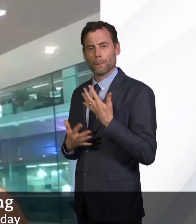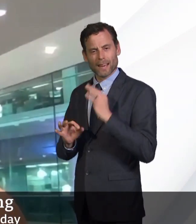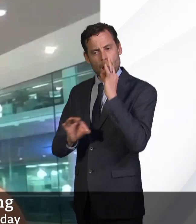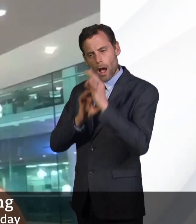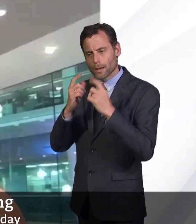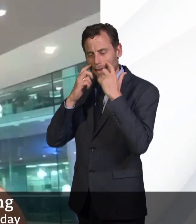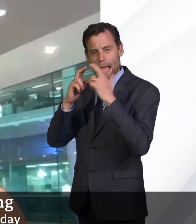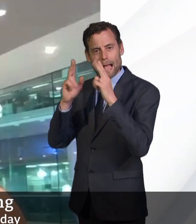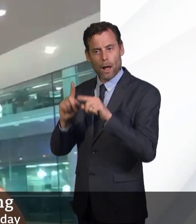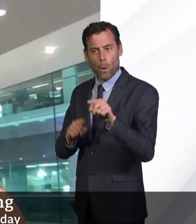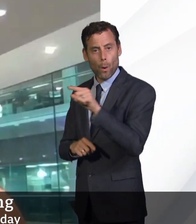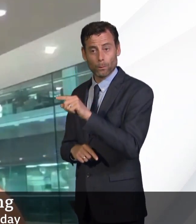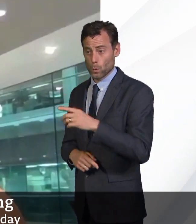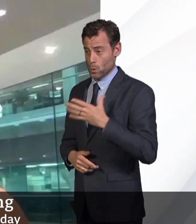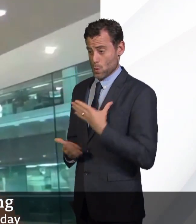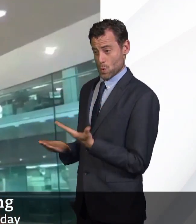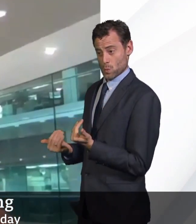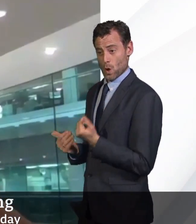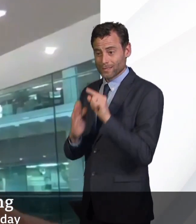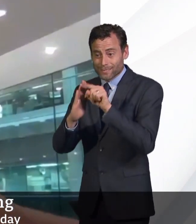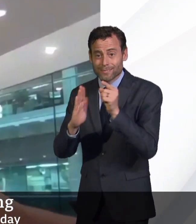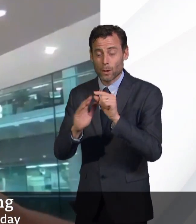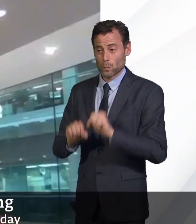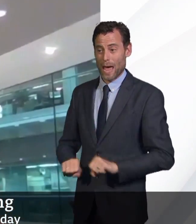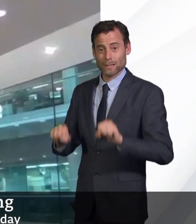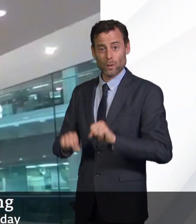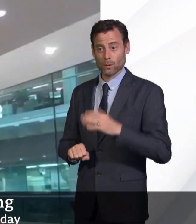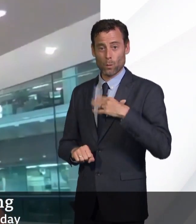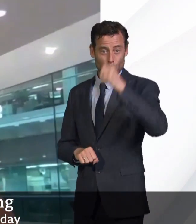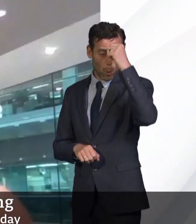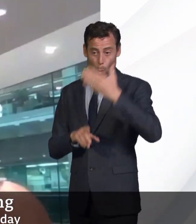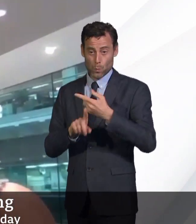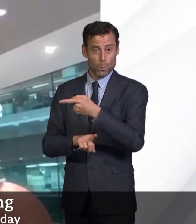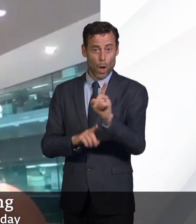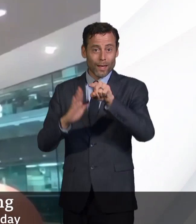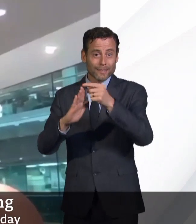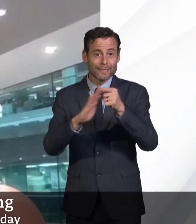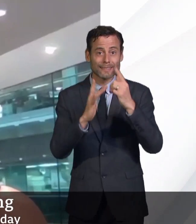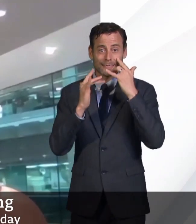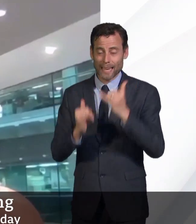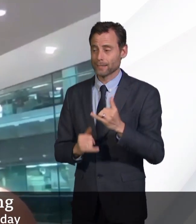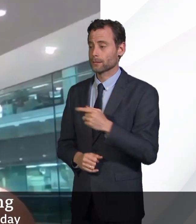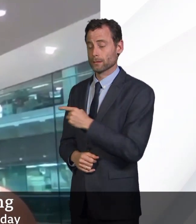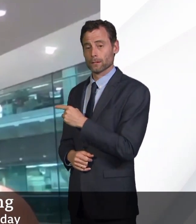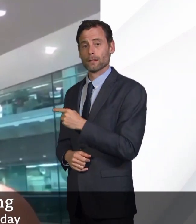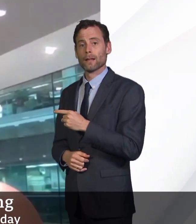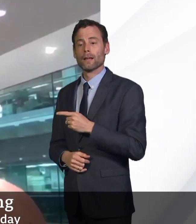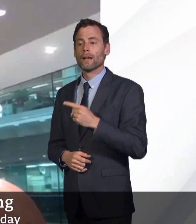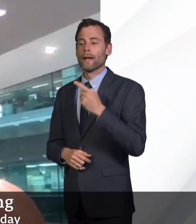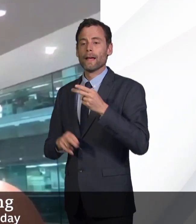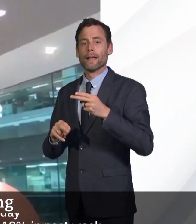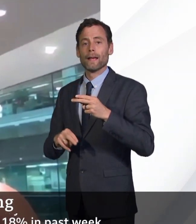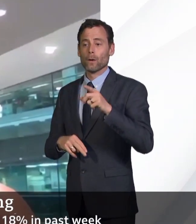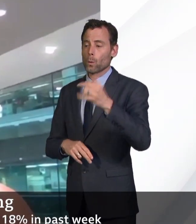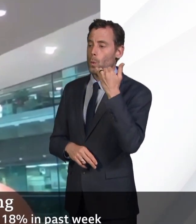homes today, still desperate for testing, particularly for their staff. They're being directed to a hotline that if you call it says,